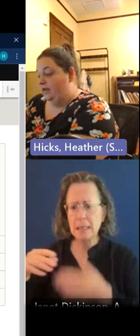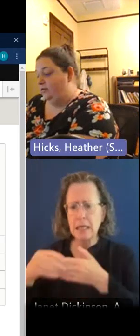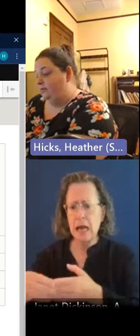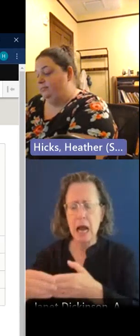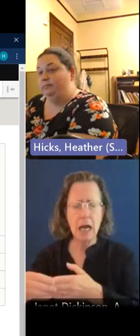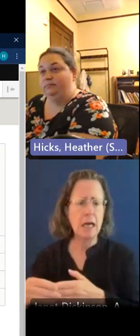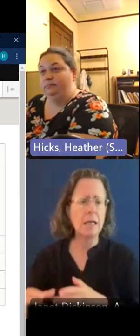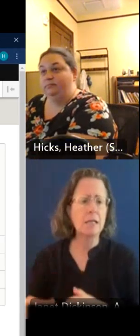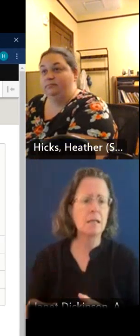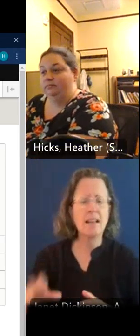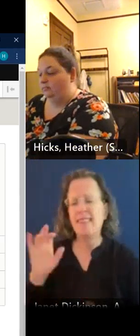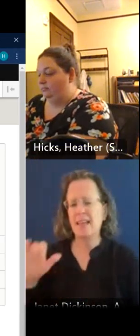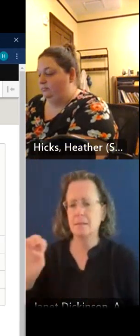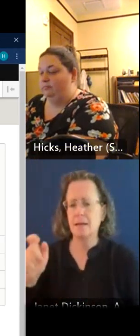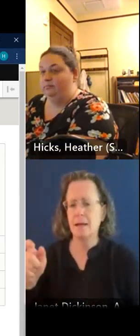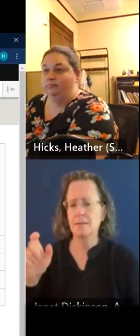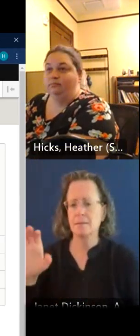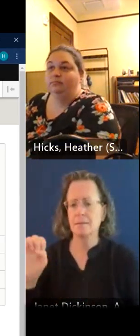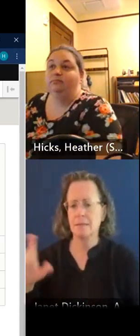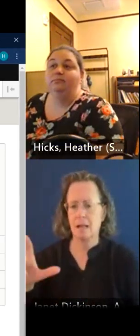which is Excel.